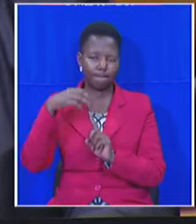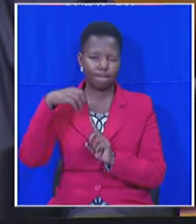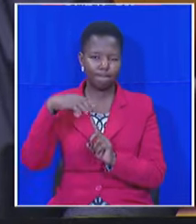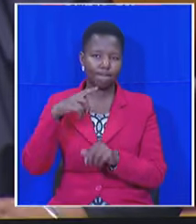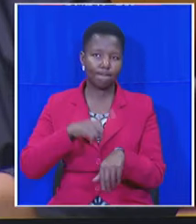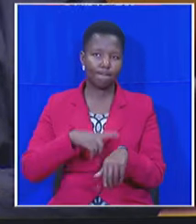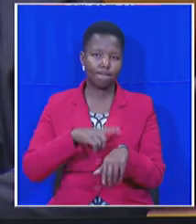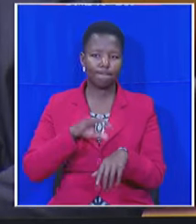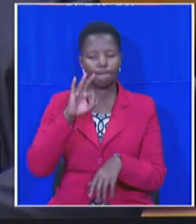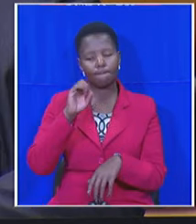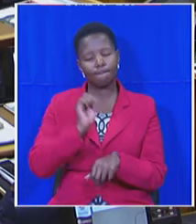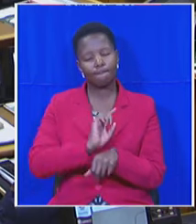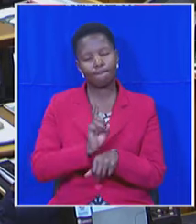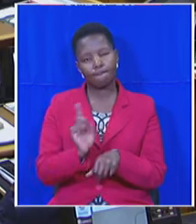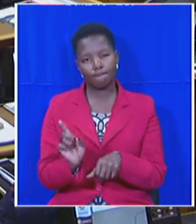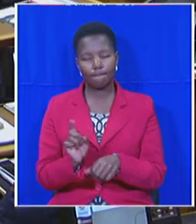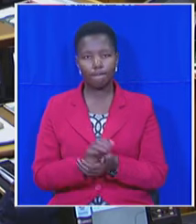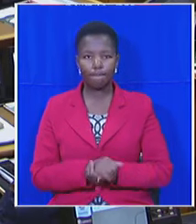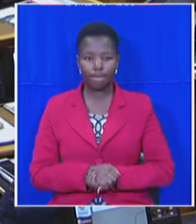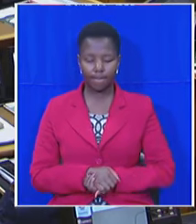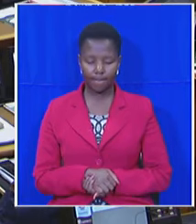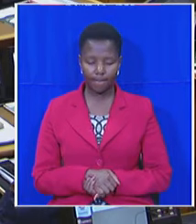rung for 30 seconds.